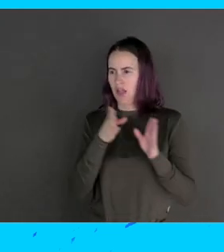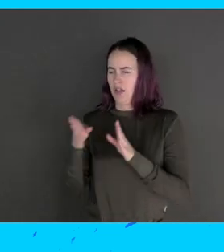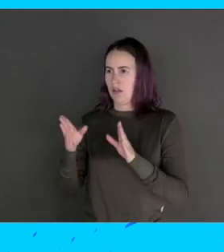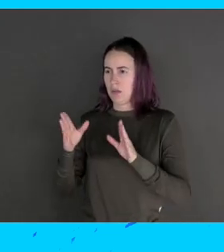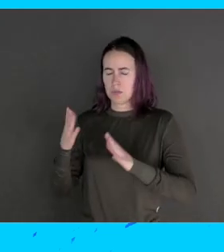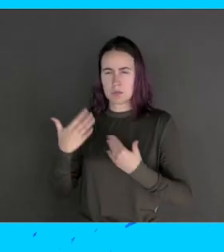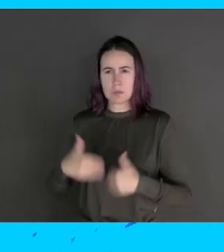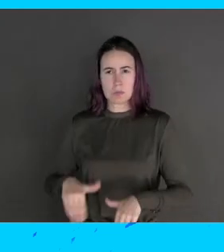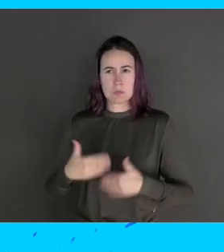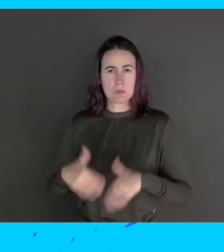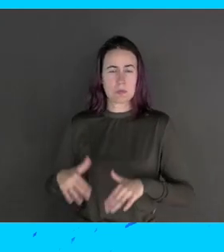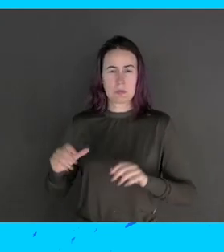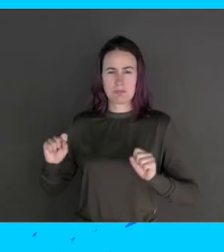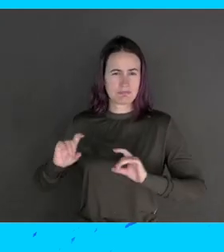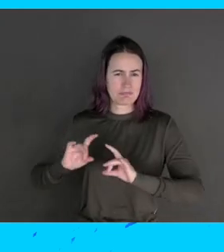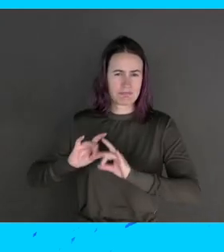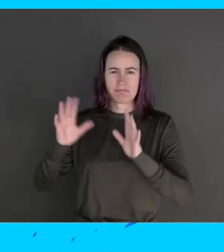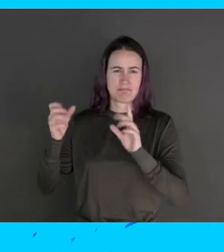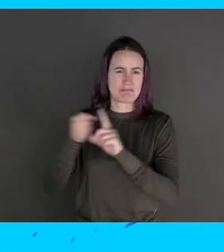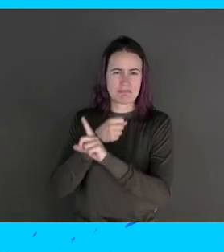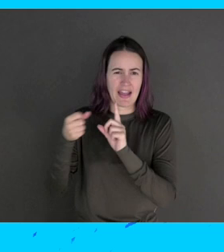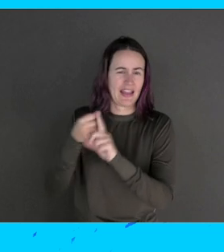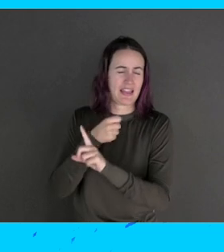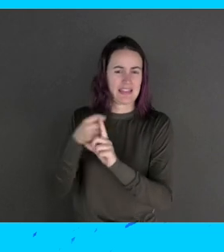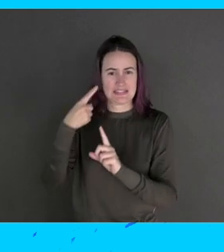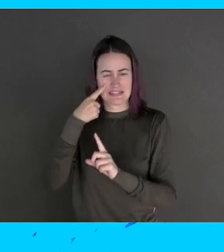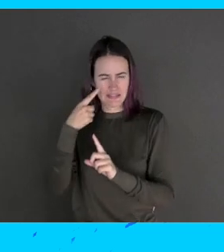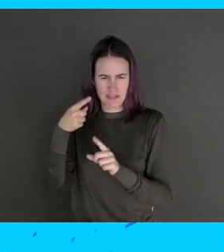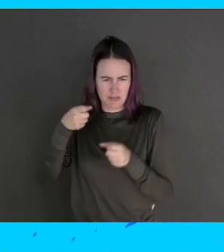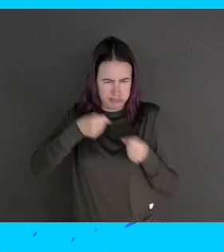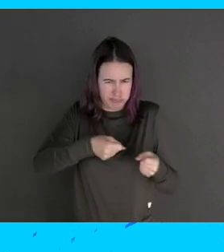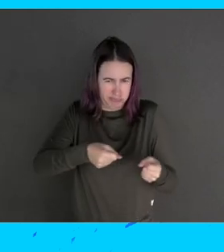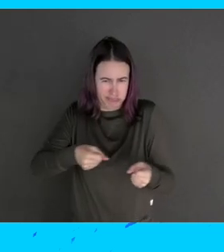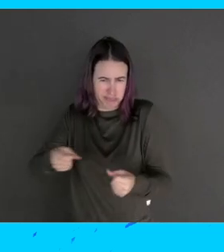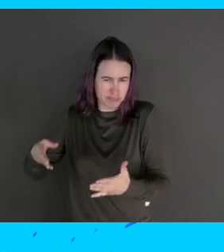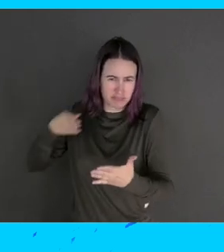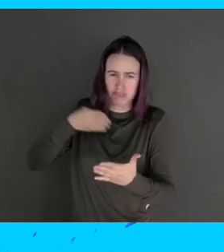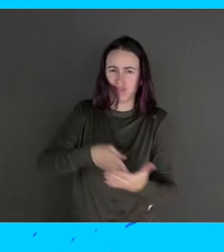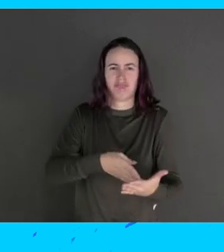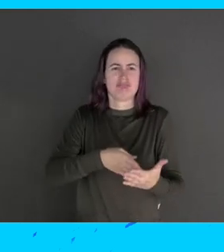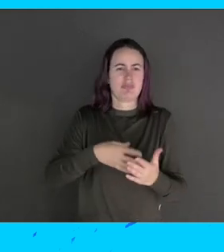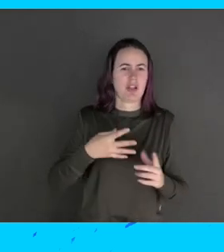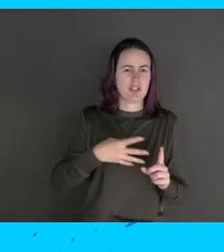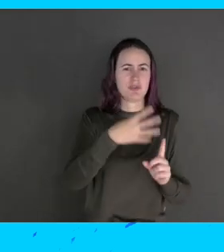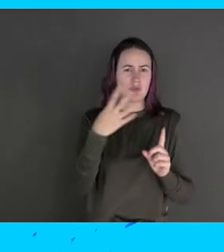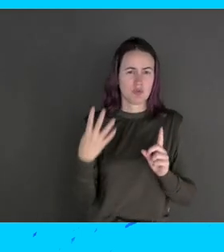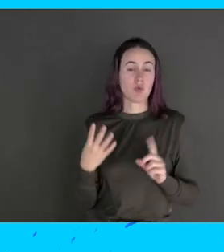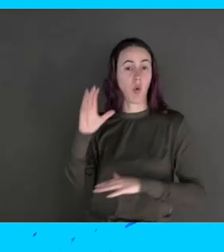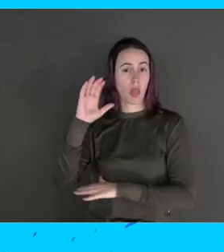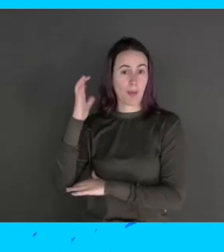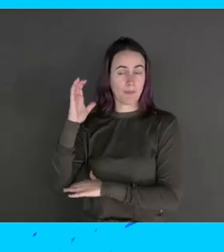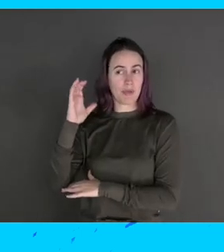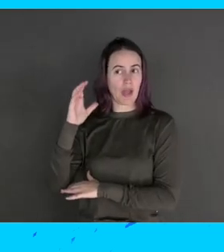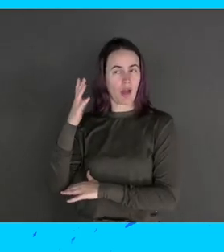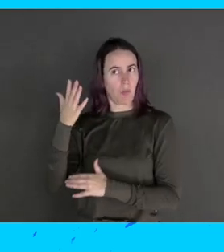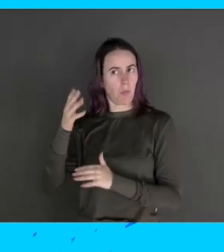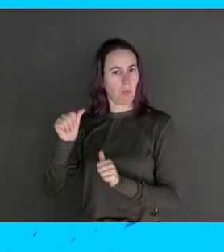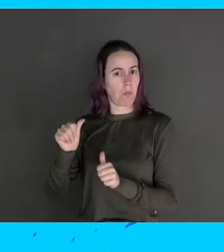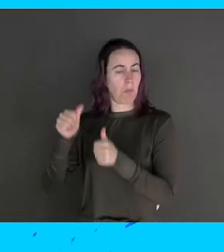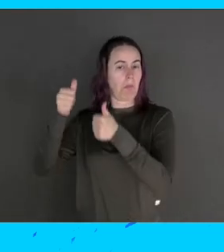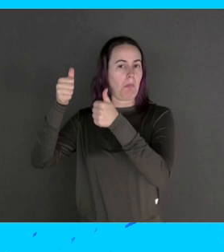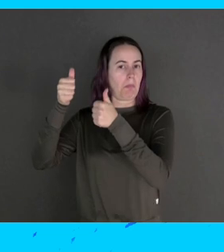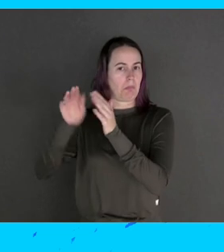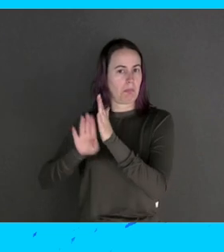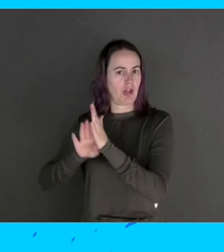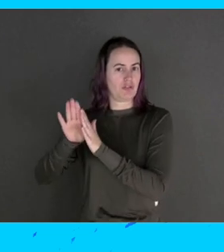especially against LGBTQA+. Colombia is considered an advanced country. Not long